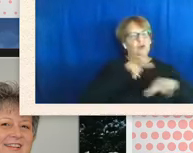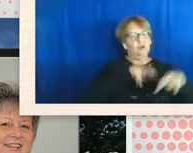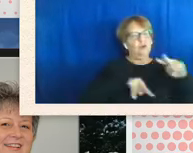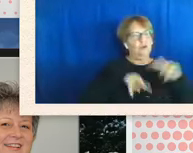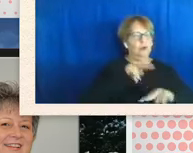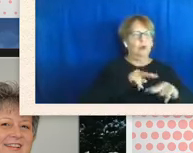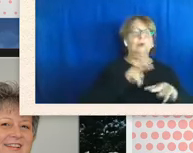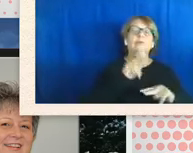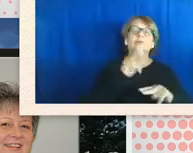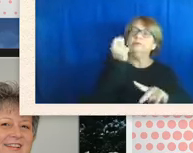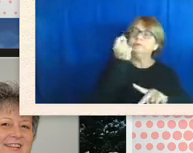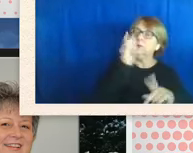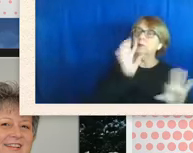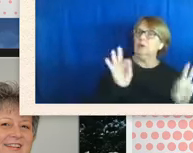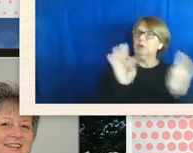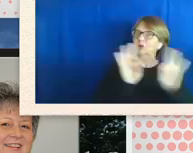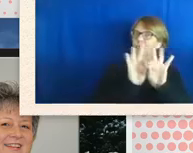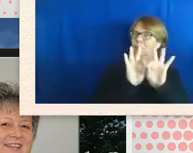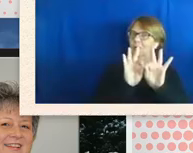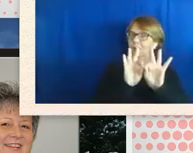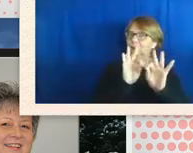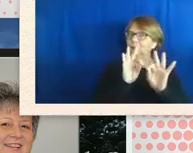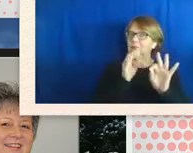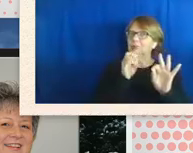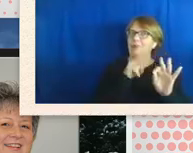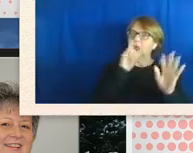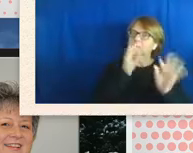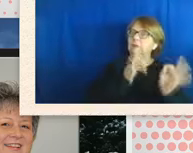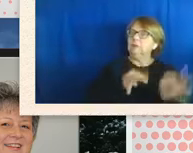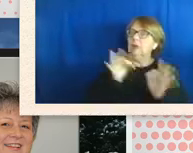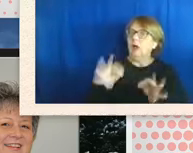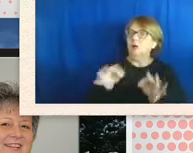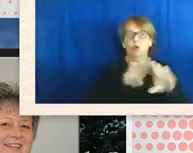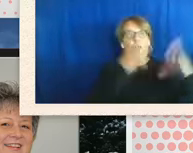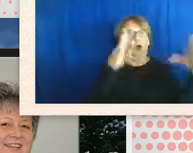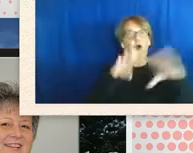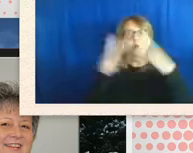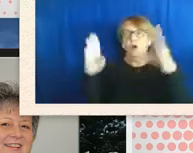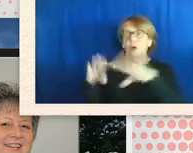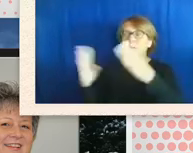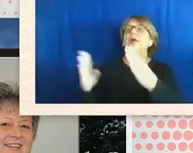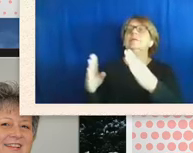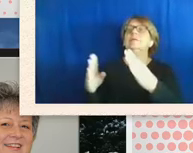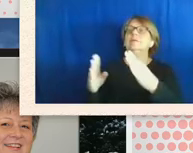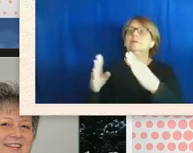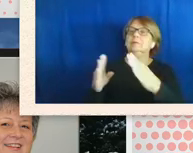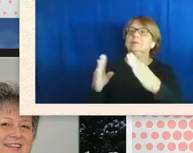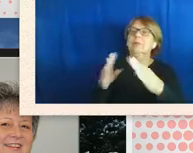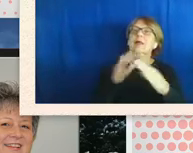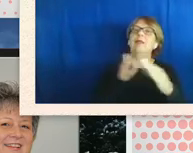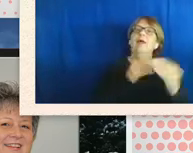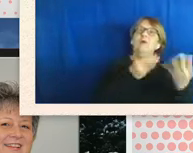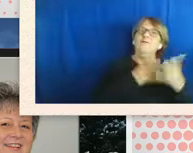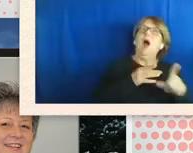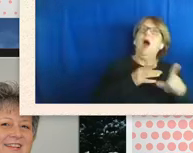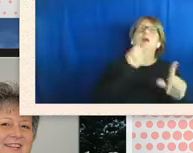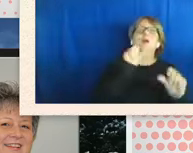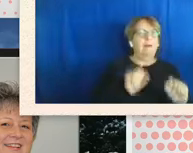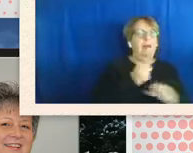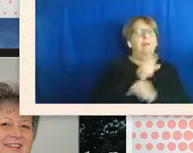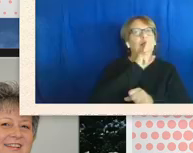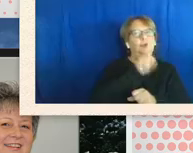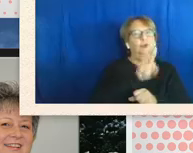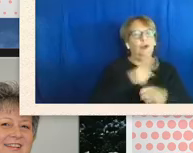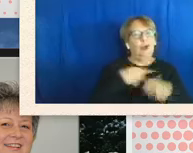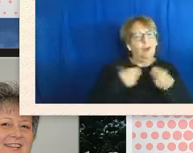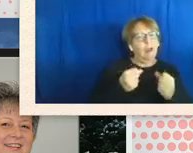as these decisions are being made to reopen these settings that the provider is able to ensure the health and safety of people